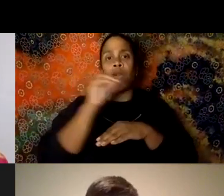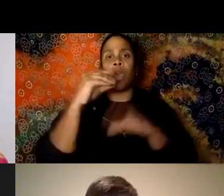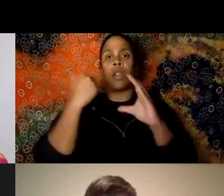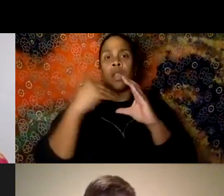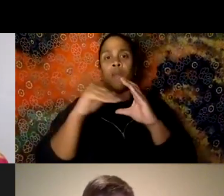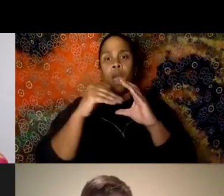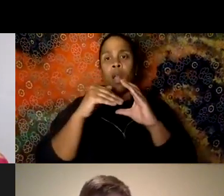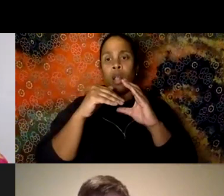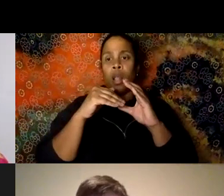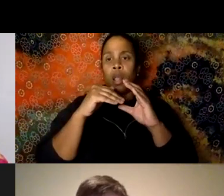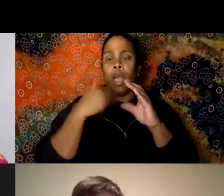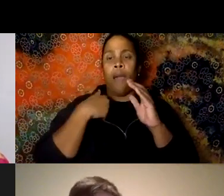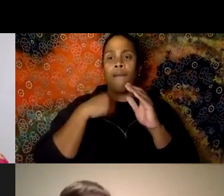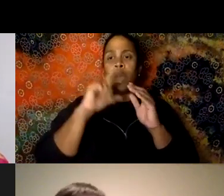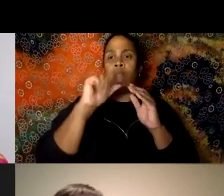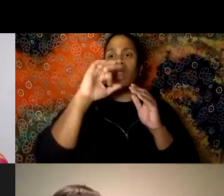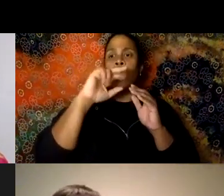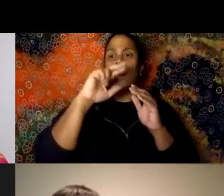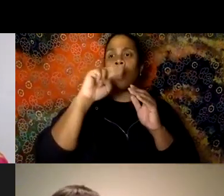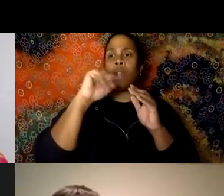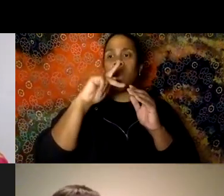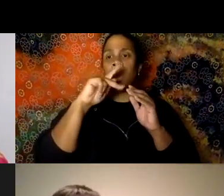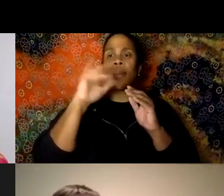be linked. It's